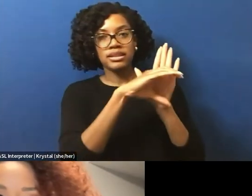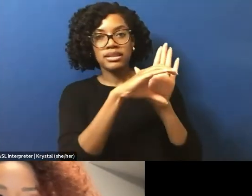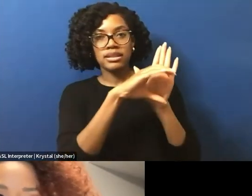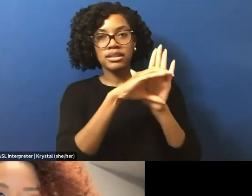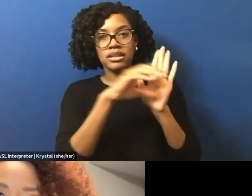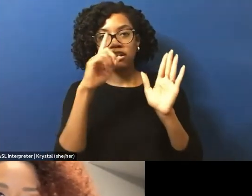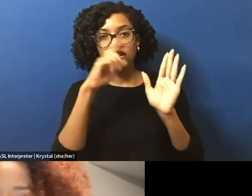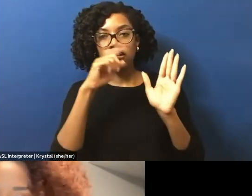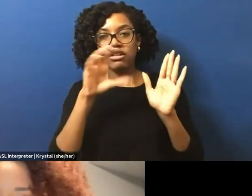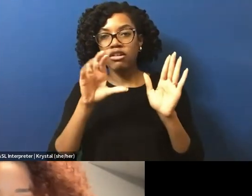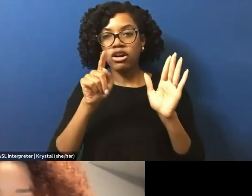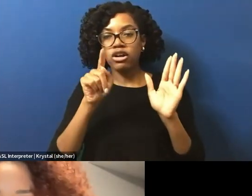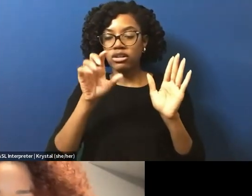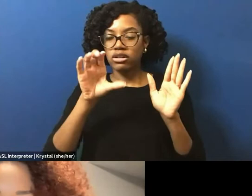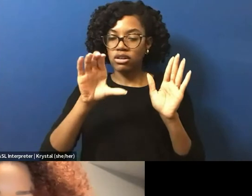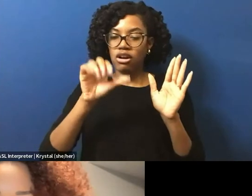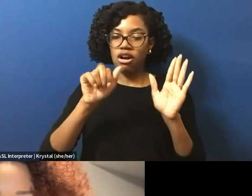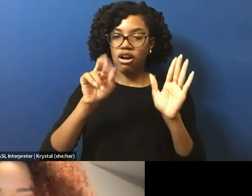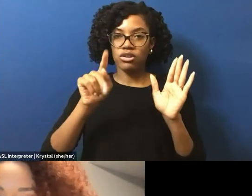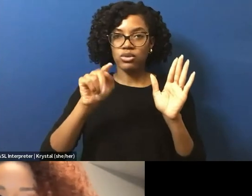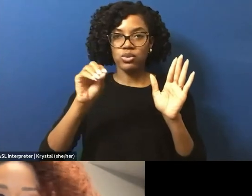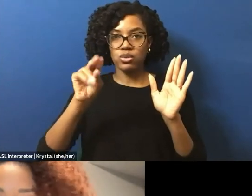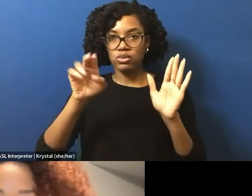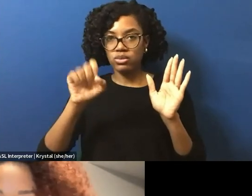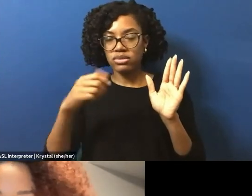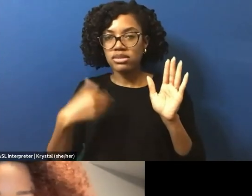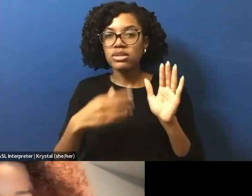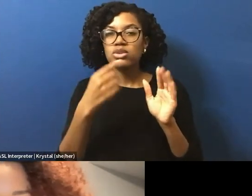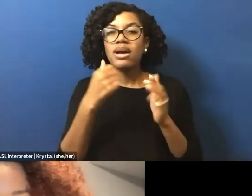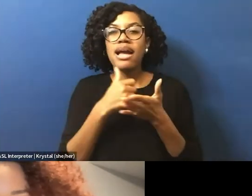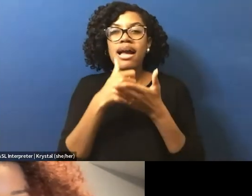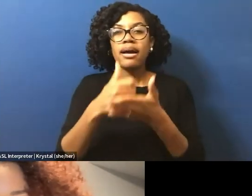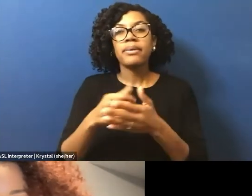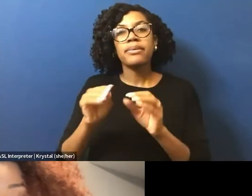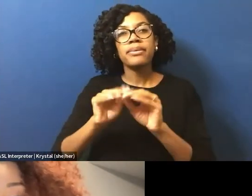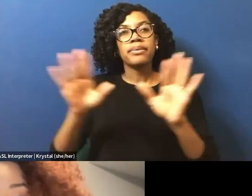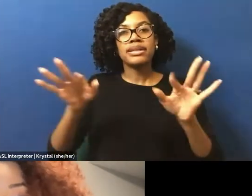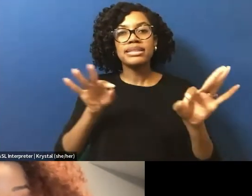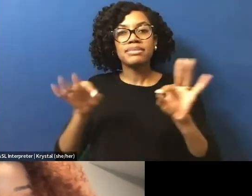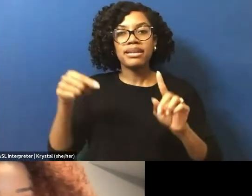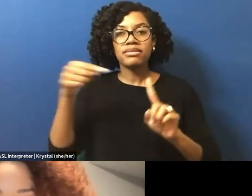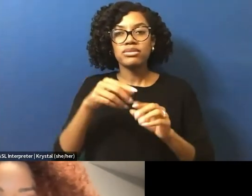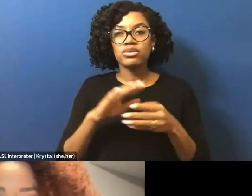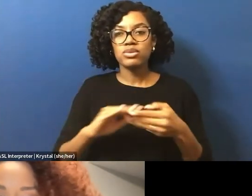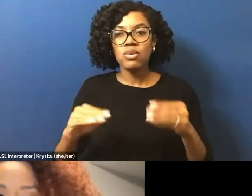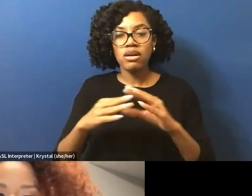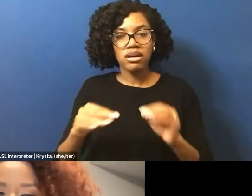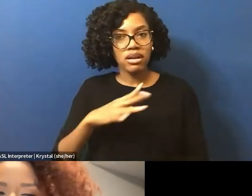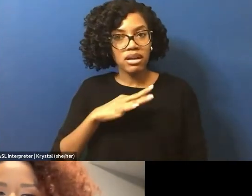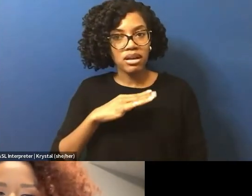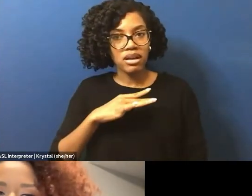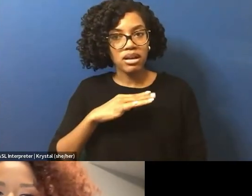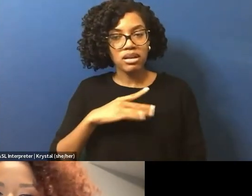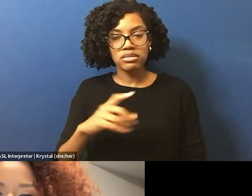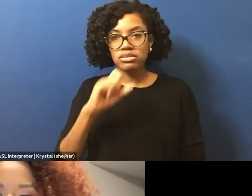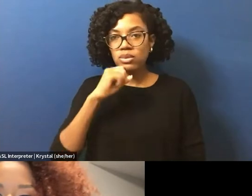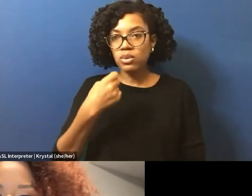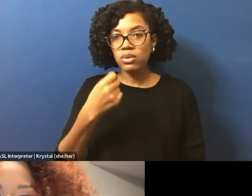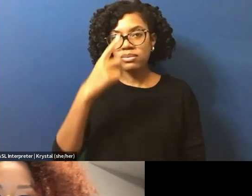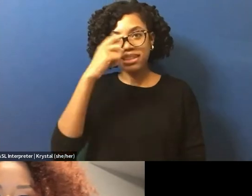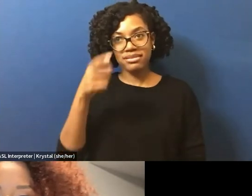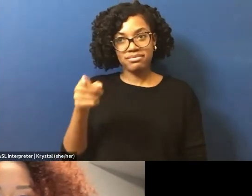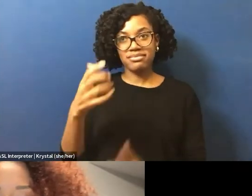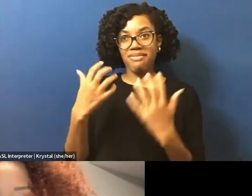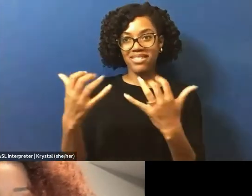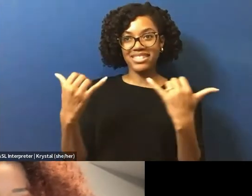stories. And I think that that could be really advantageous too for our audience that is comprised of many educators. And so can you talk